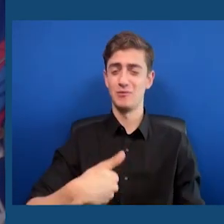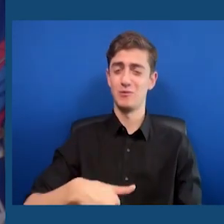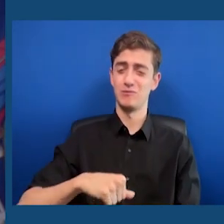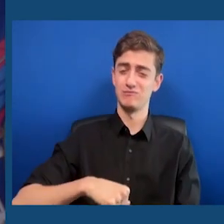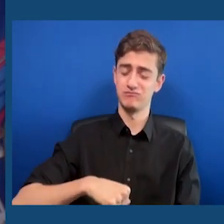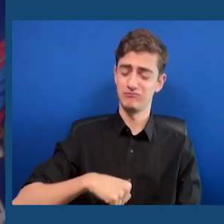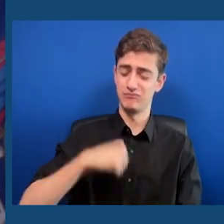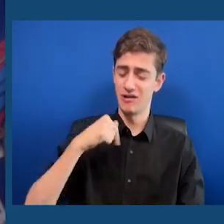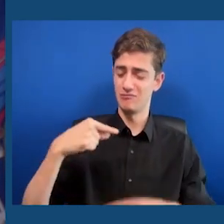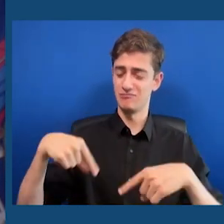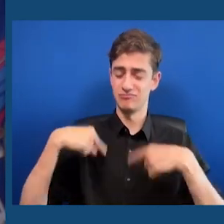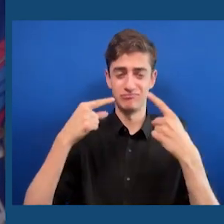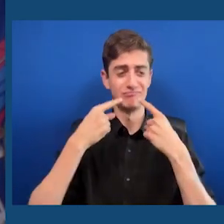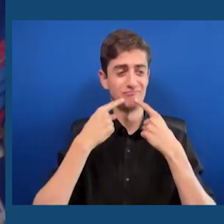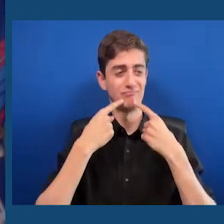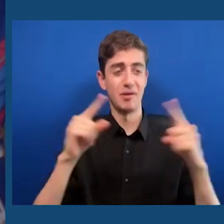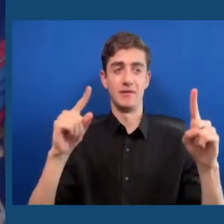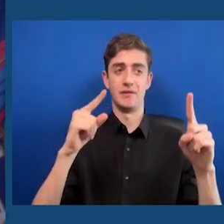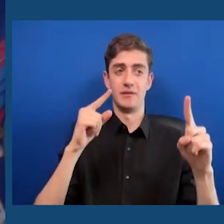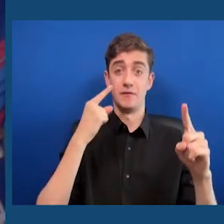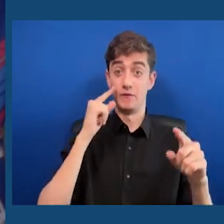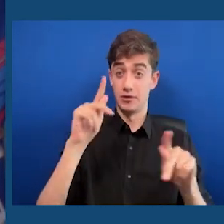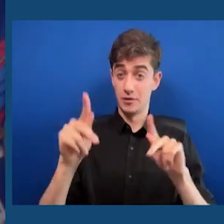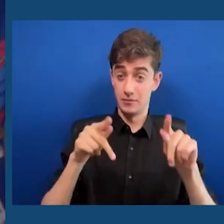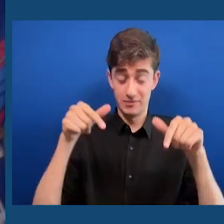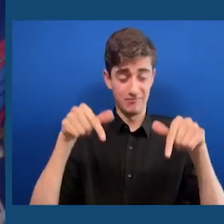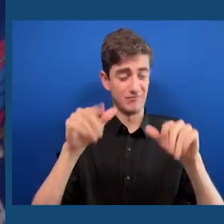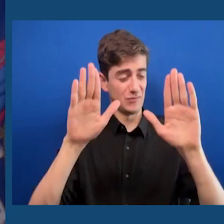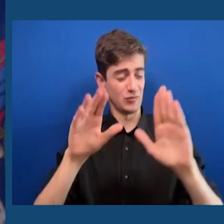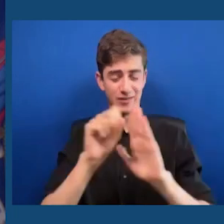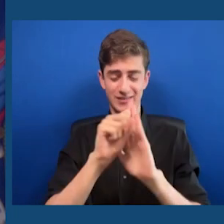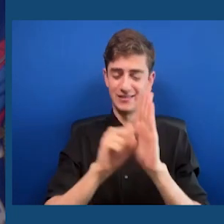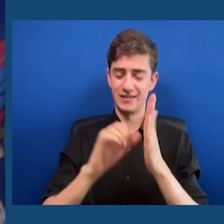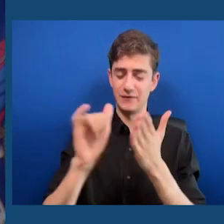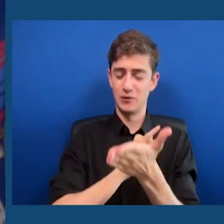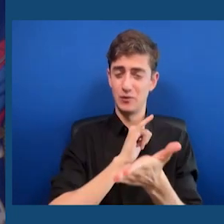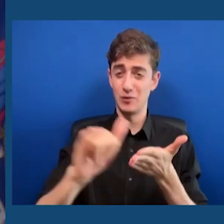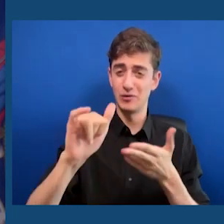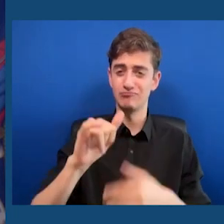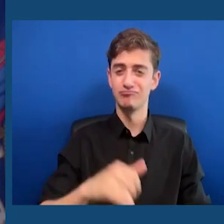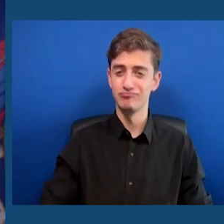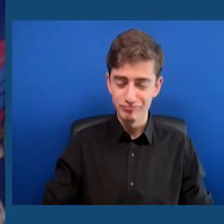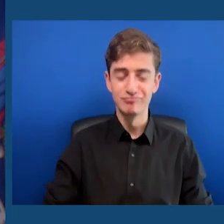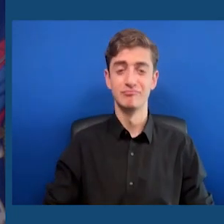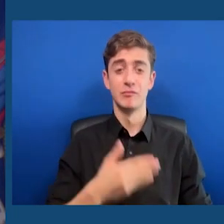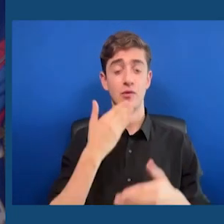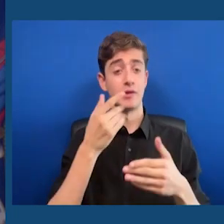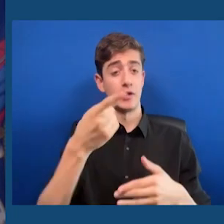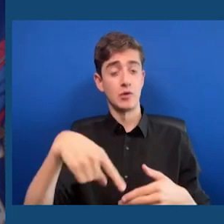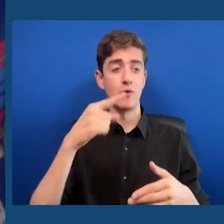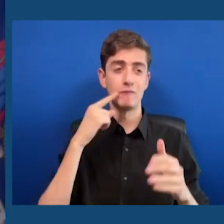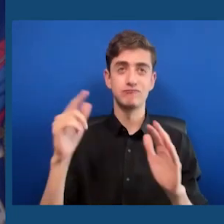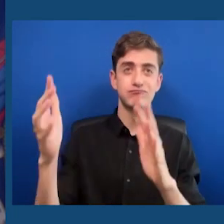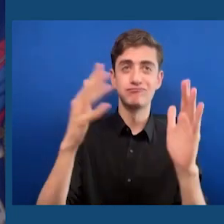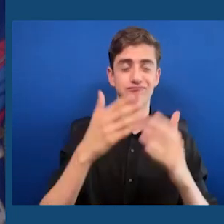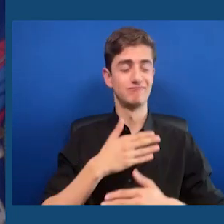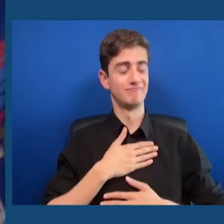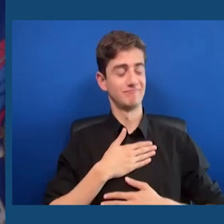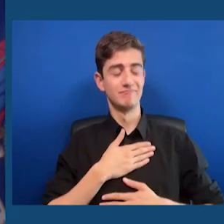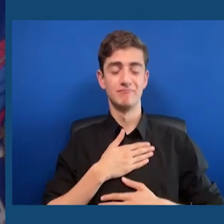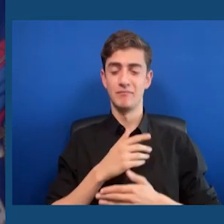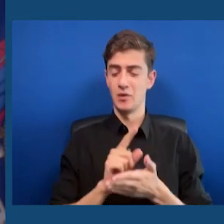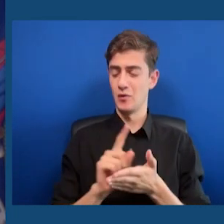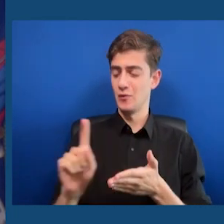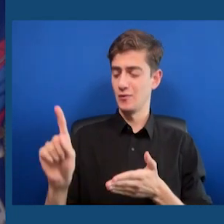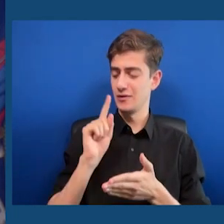accomplished on behalf of the people of the great state of New York. So thank you all for the warm welcome. About a week ago, I stopped at a bodega